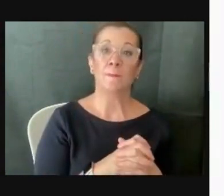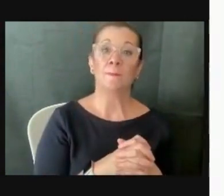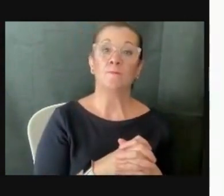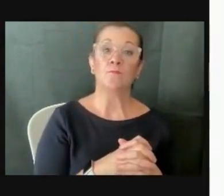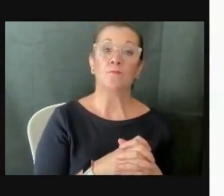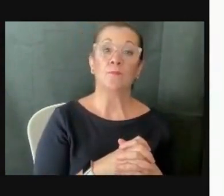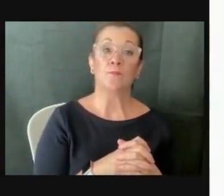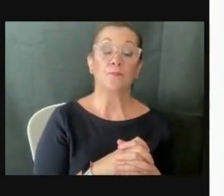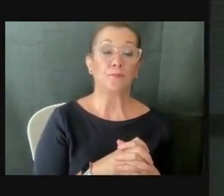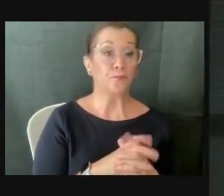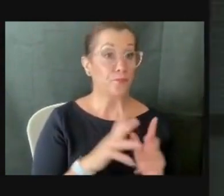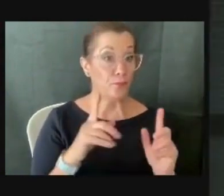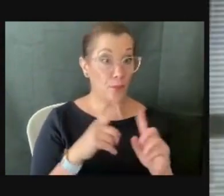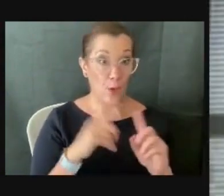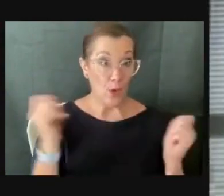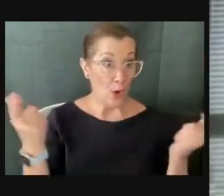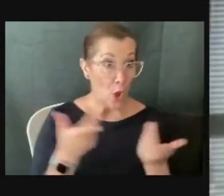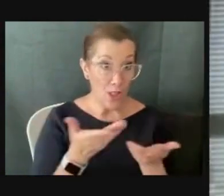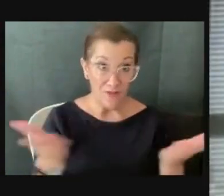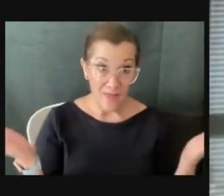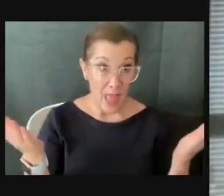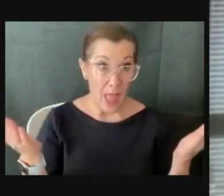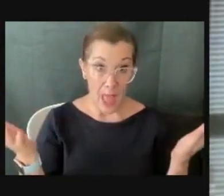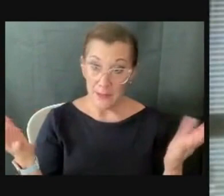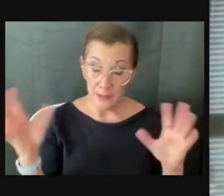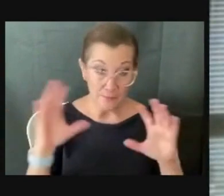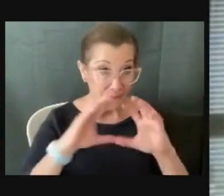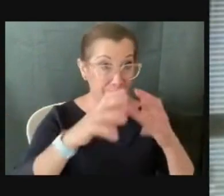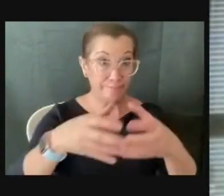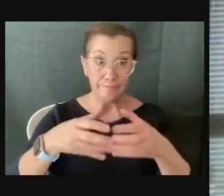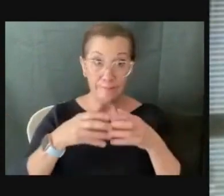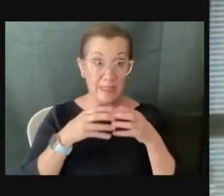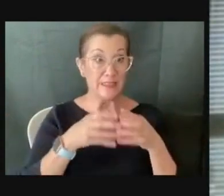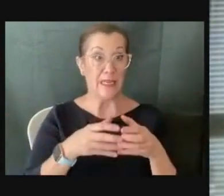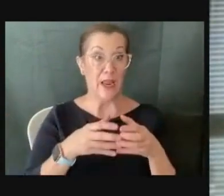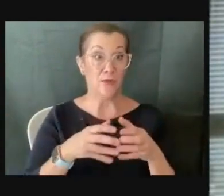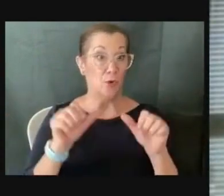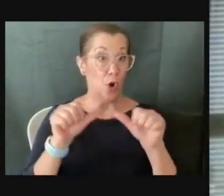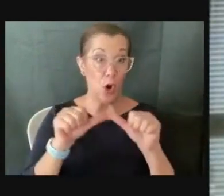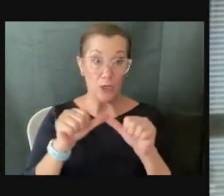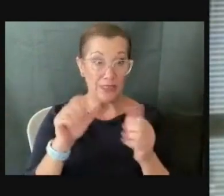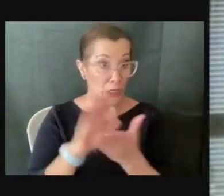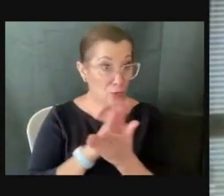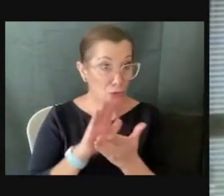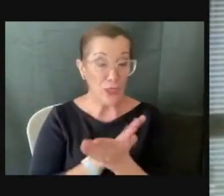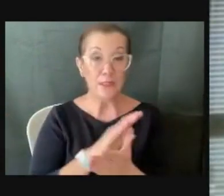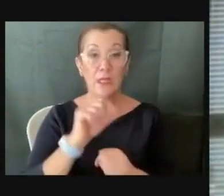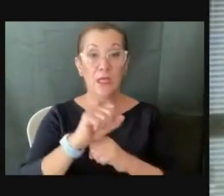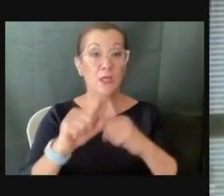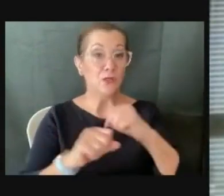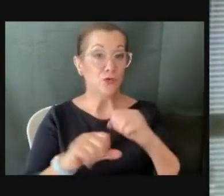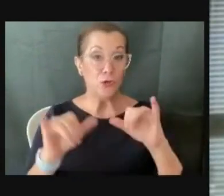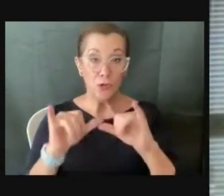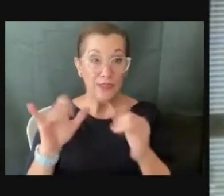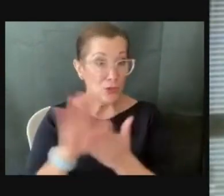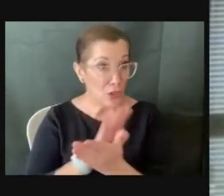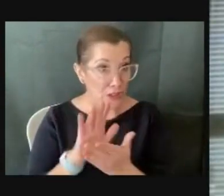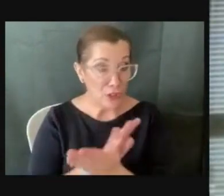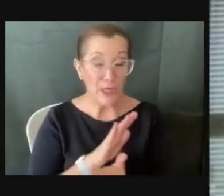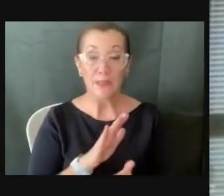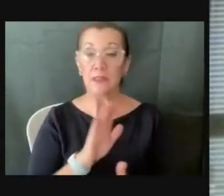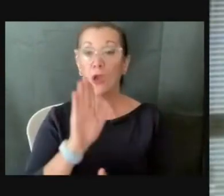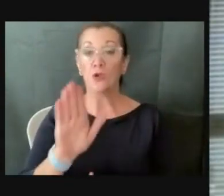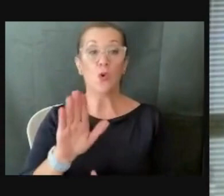So once all of that is together, your architectural sheets, your structural engineering sheets, your